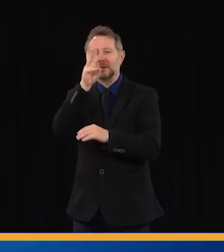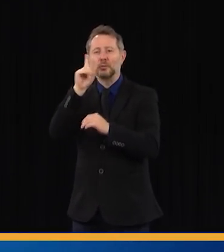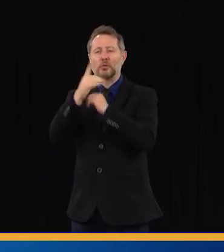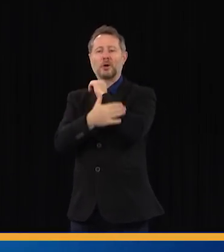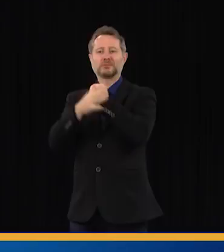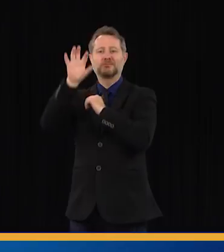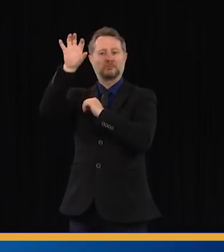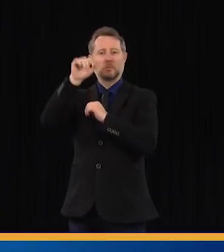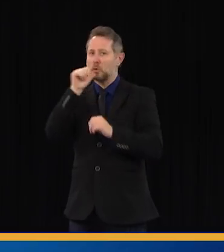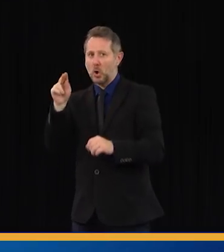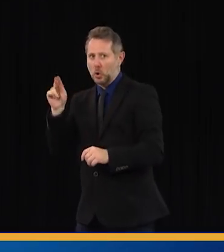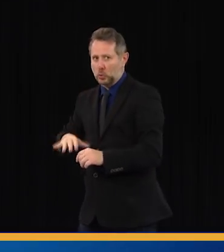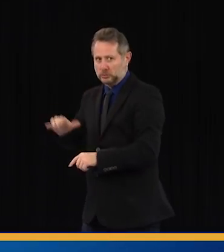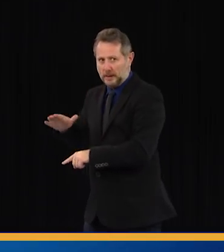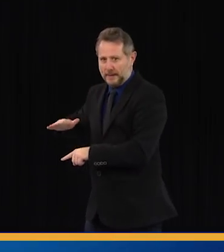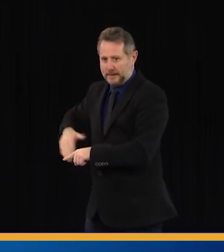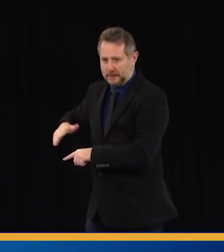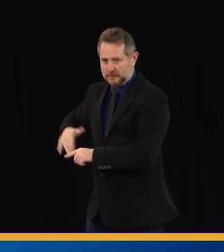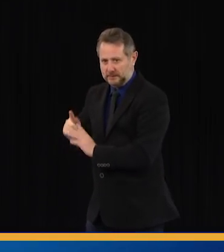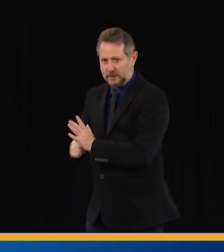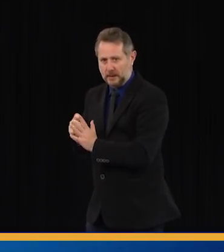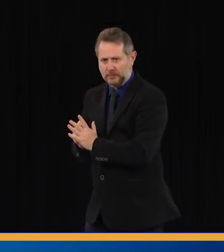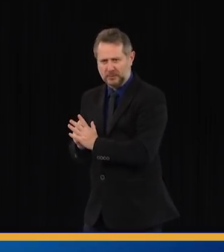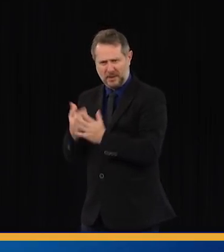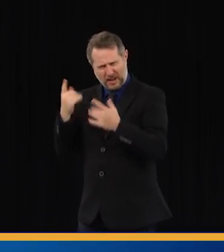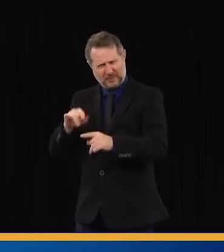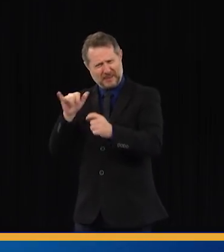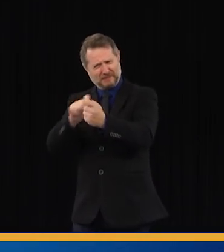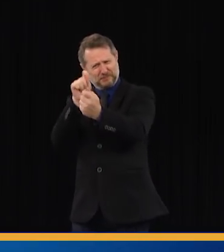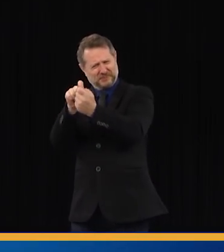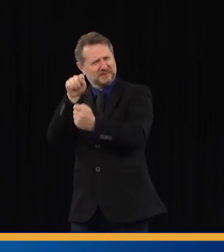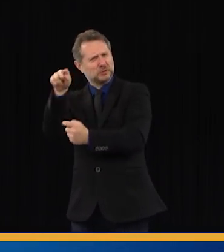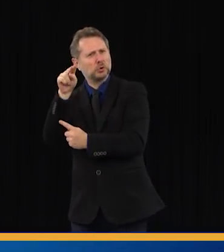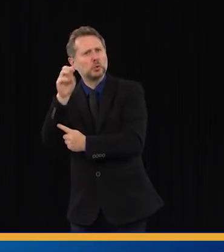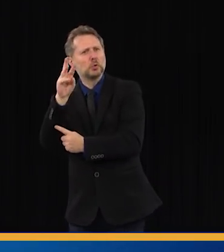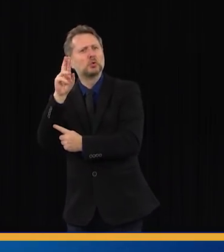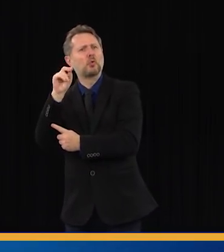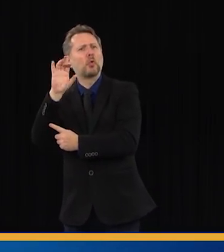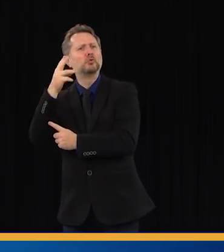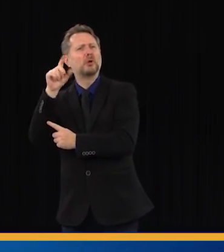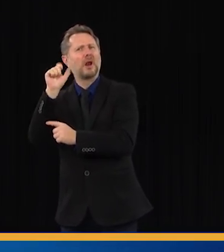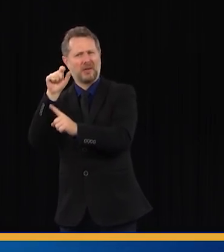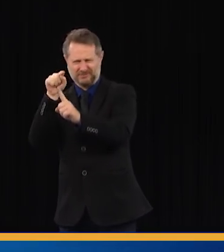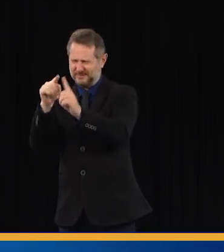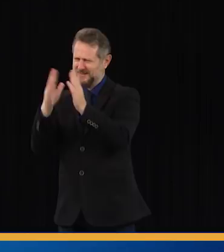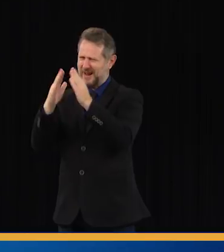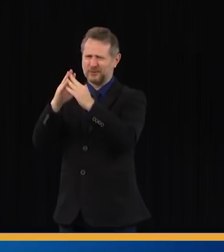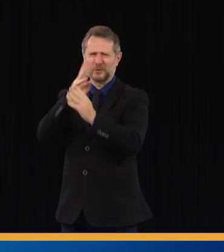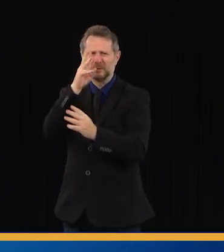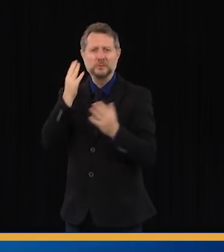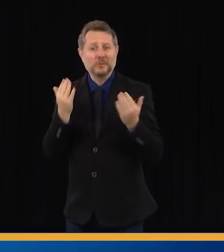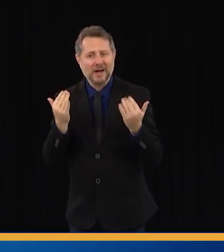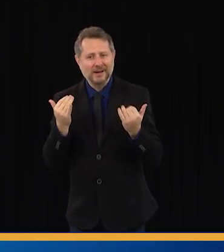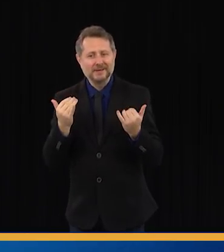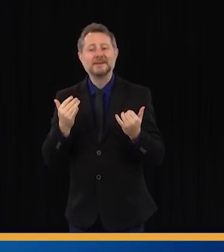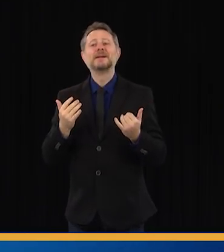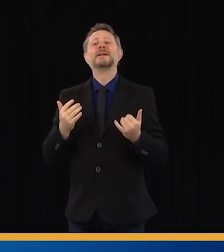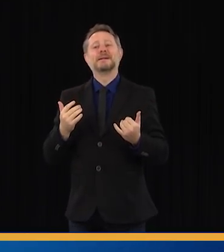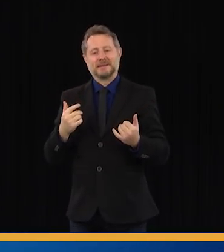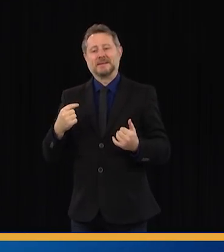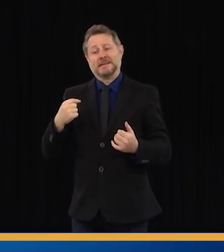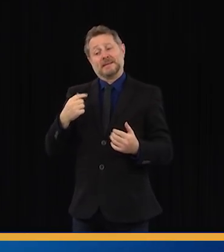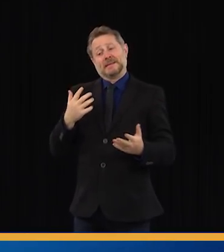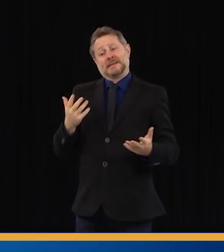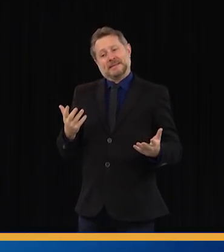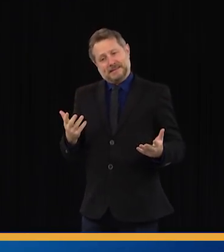City. Why New Rochelle? And that's what I was